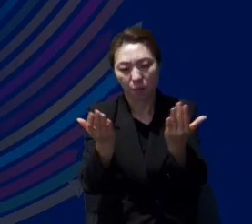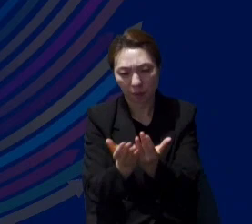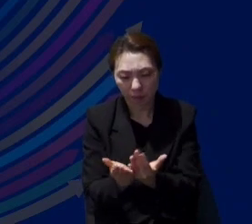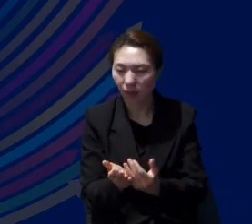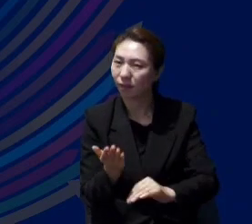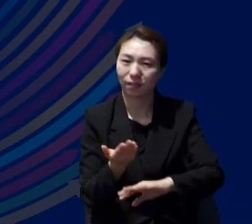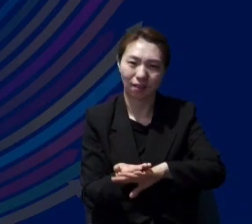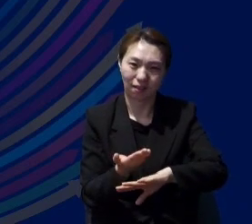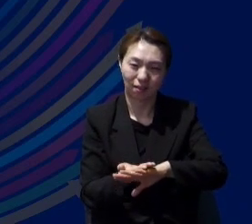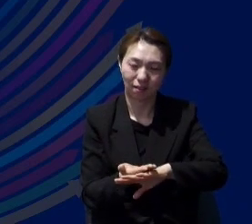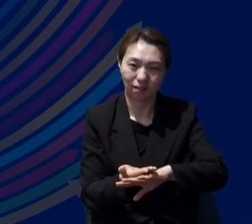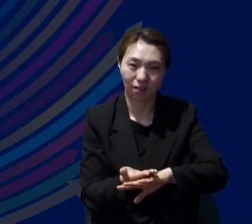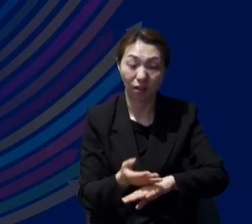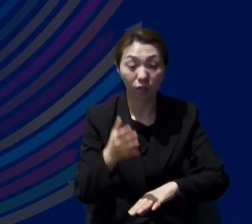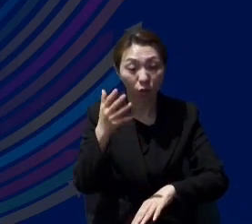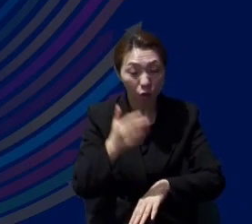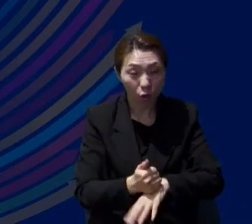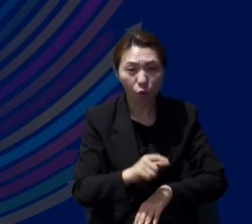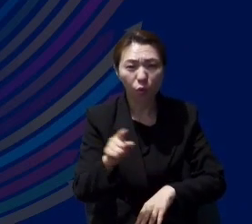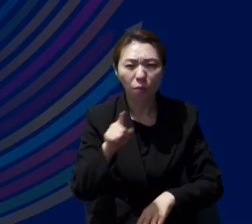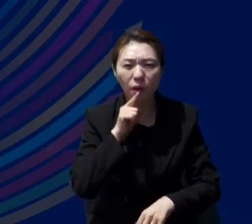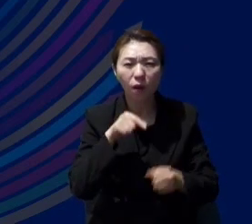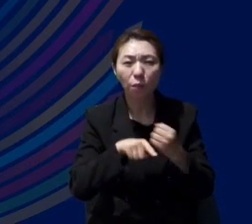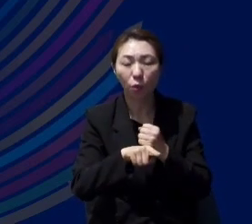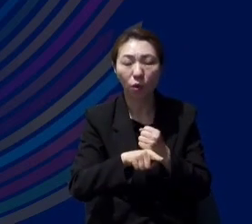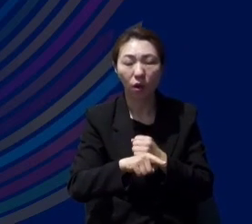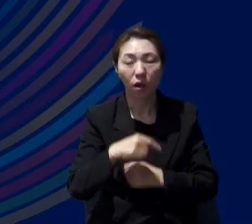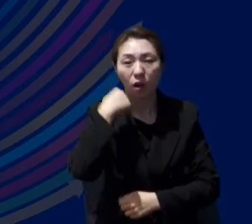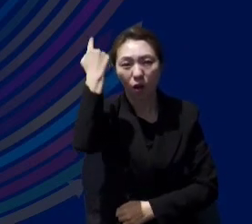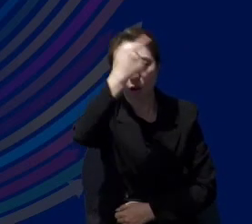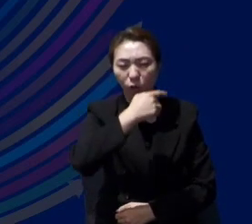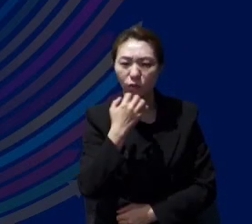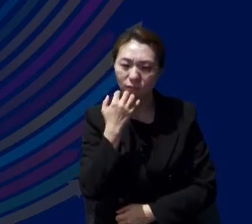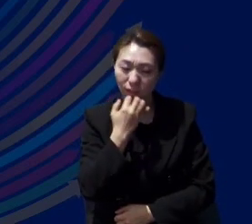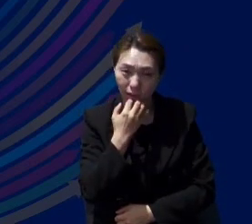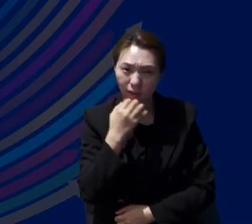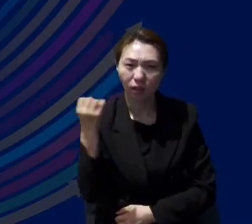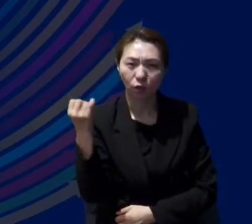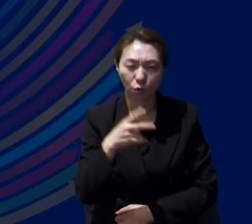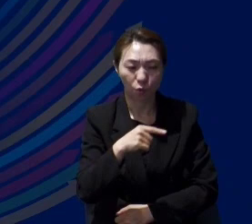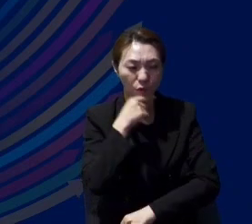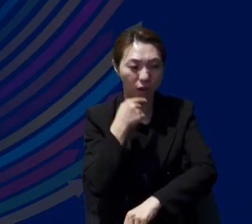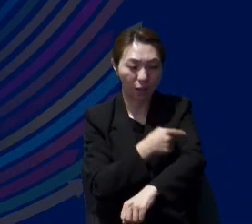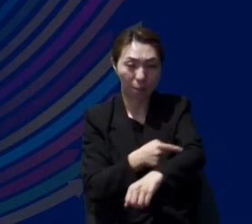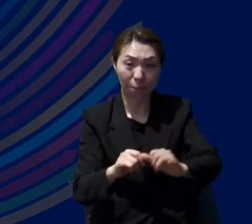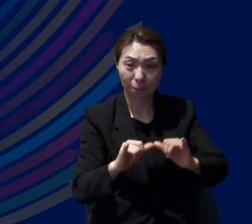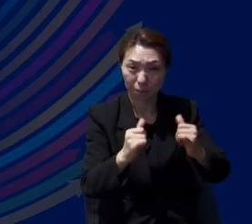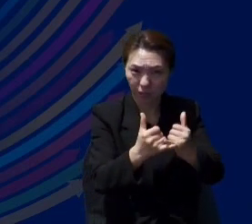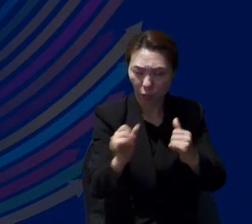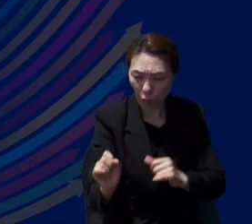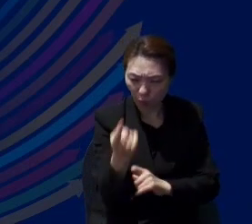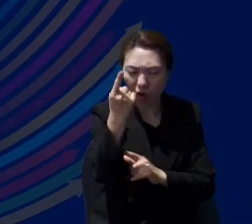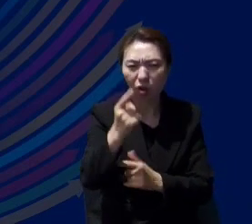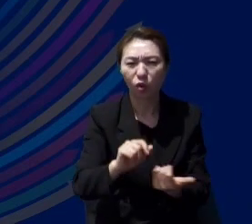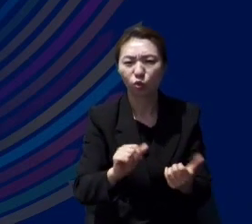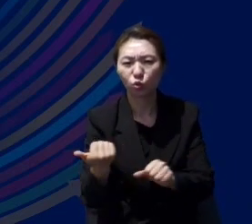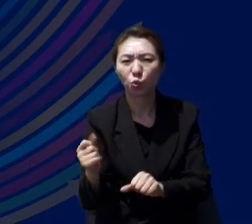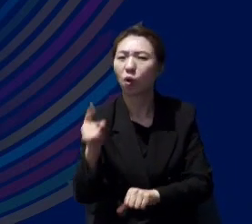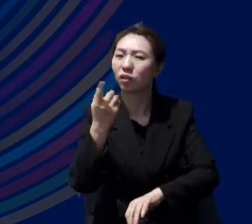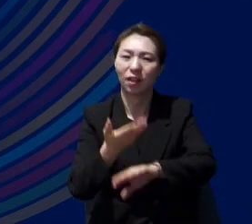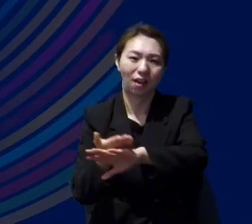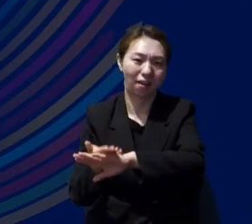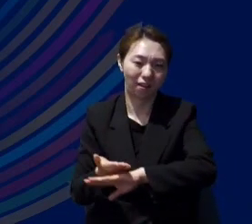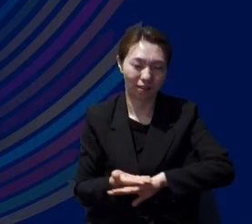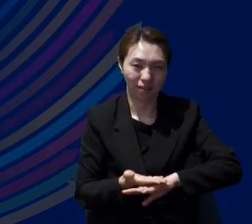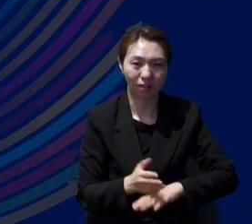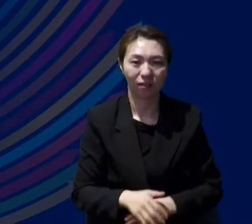for the most part. When you look across different causes of death, there are some common themes that I had highlighted. So mortality is